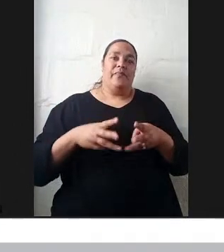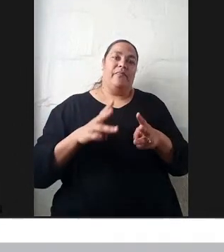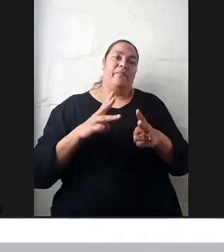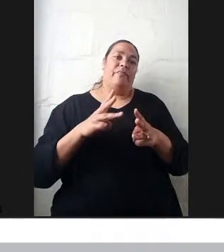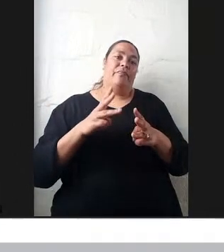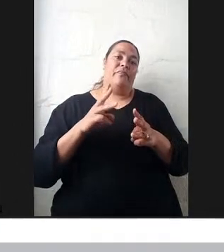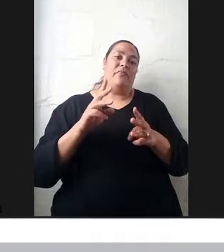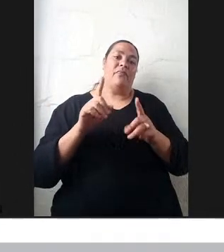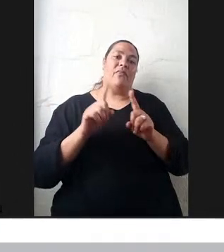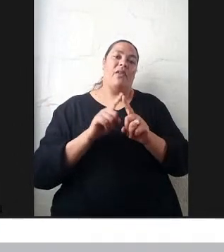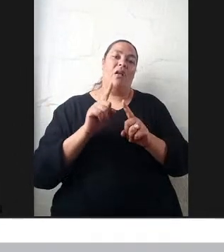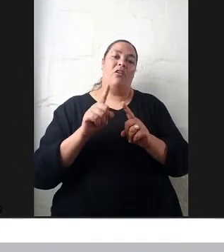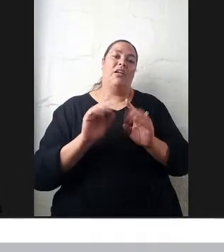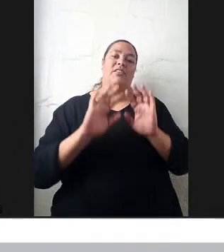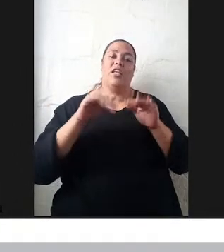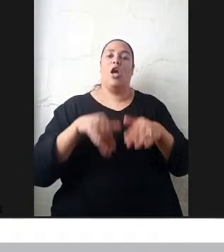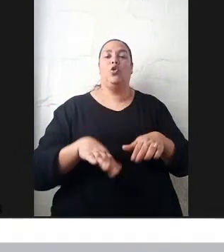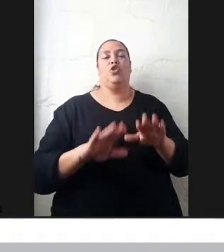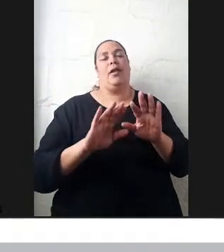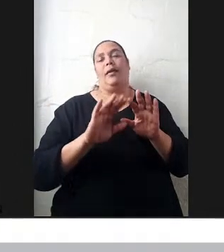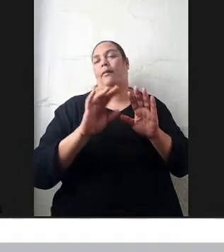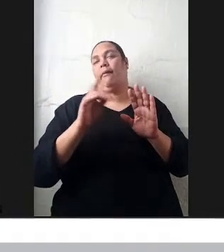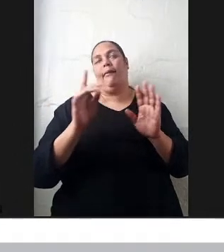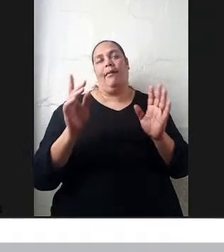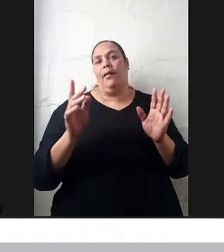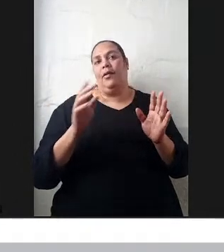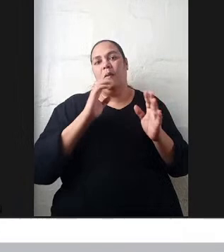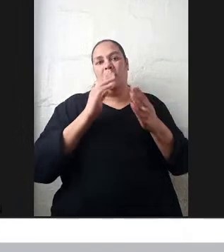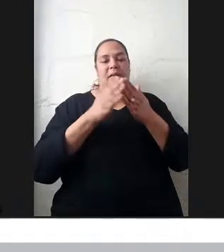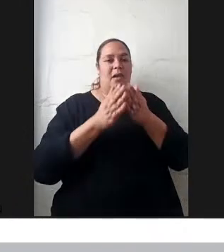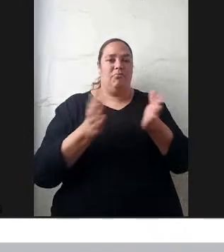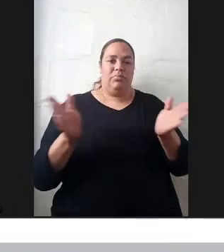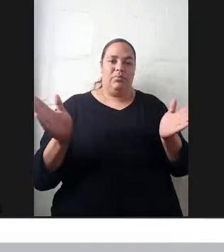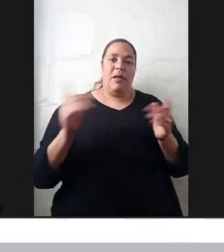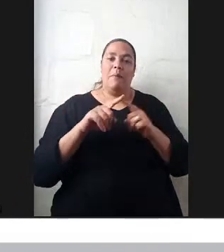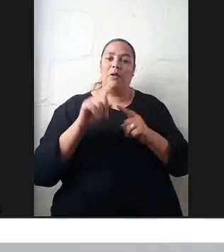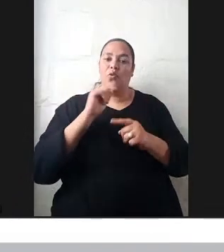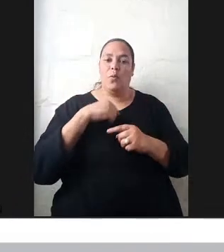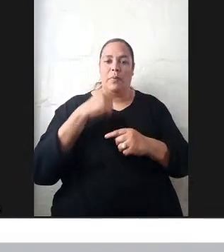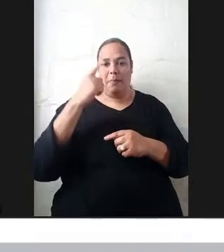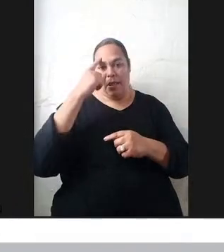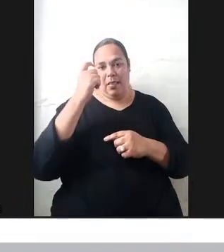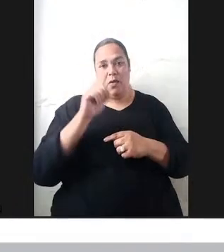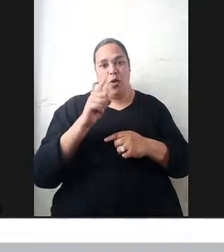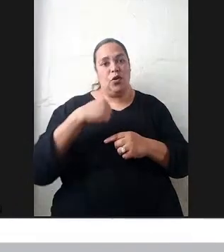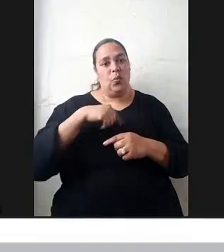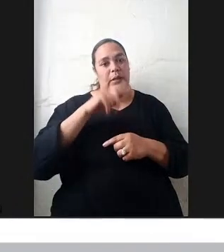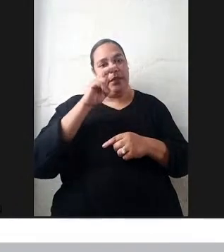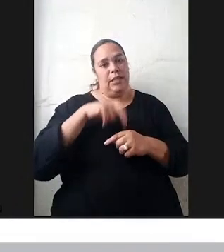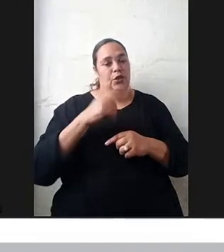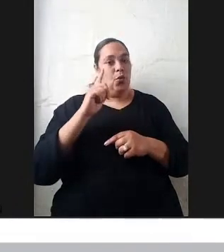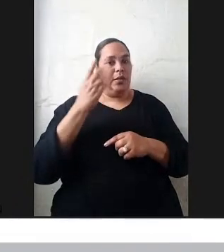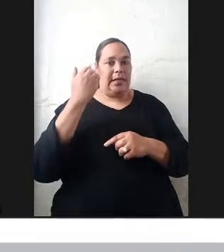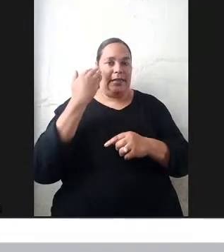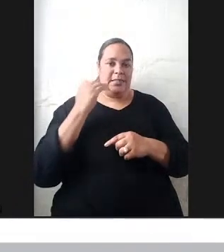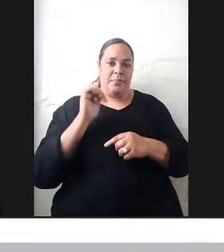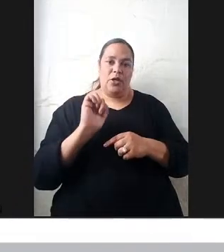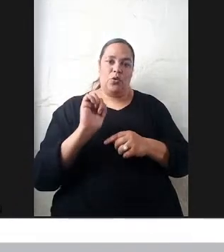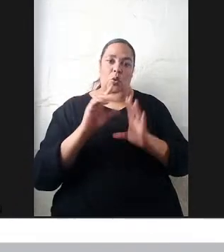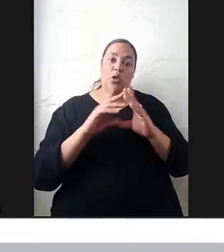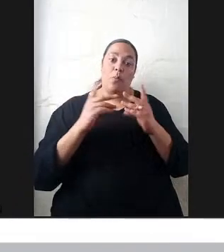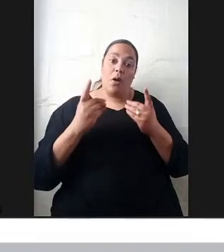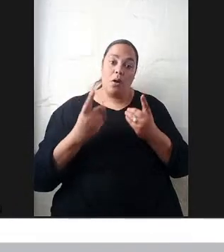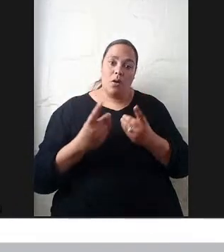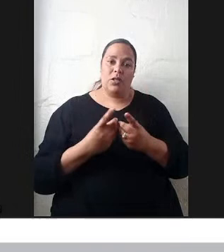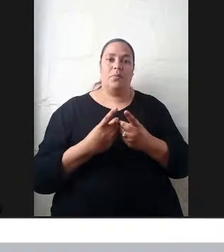as the ocean. So I really believe that we should expect of the department when